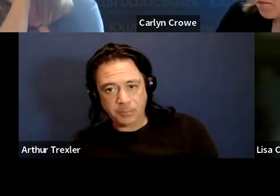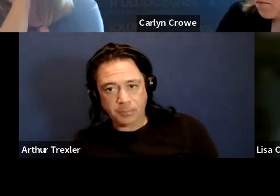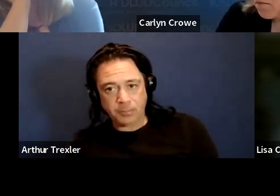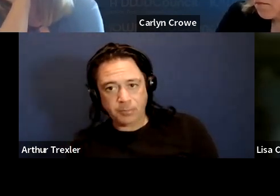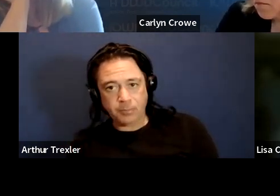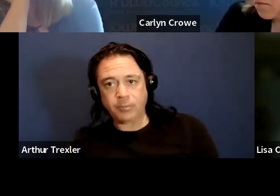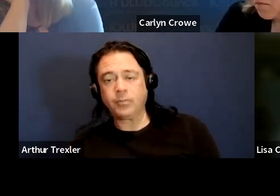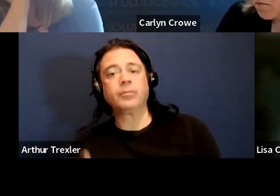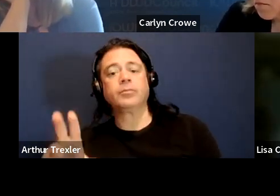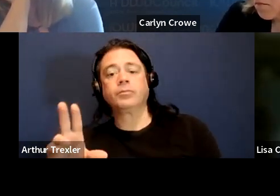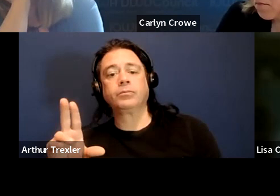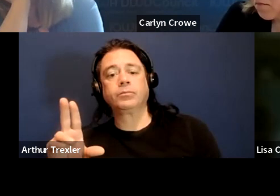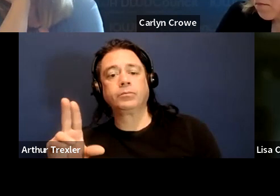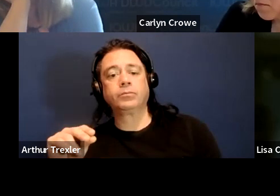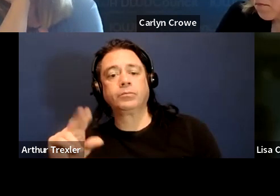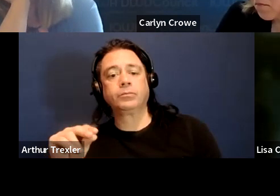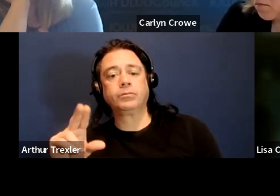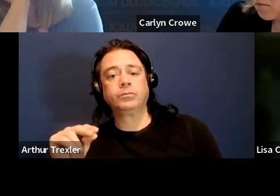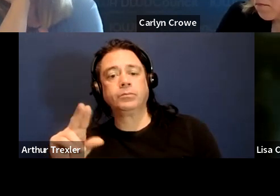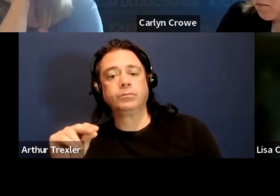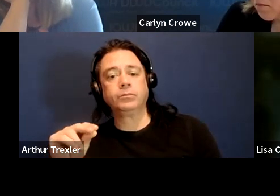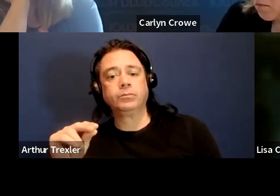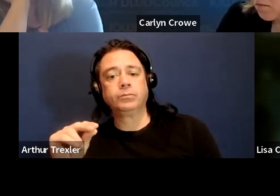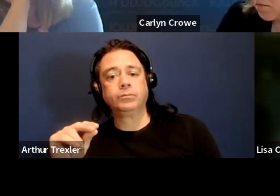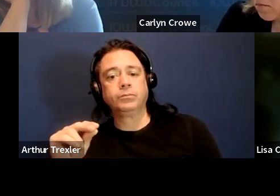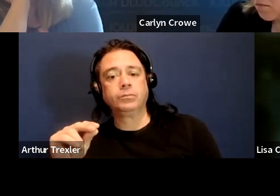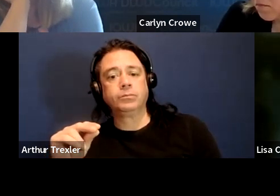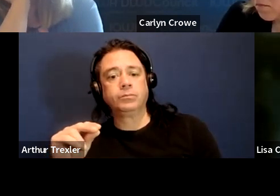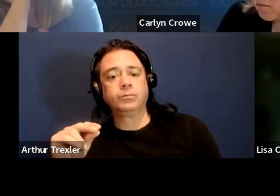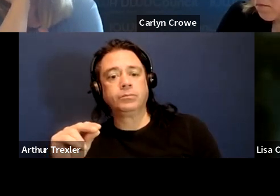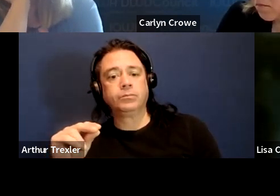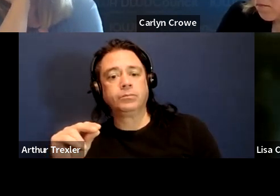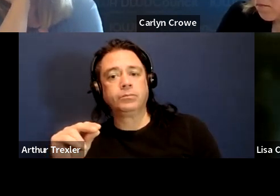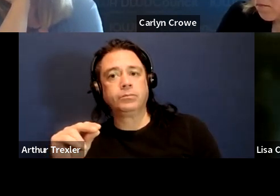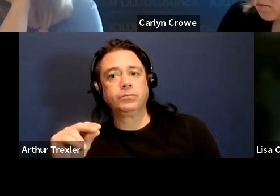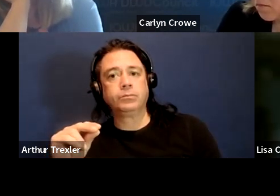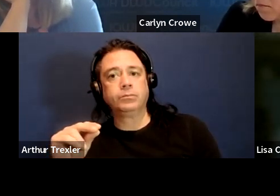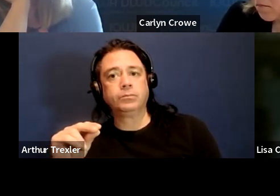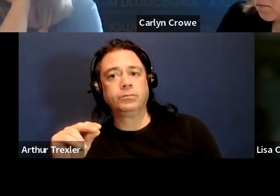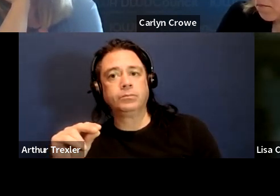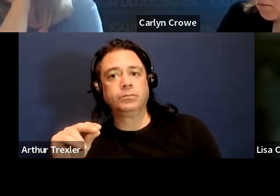No, that is not the defined